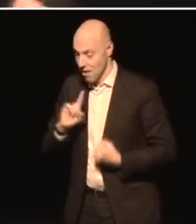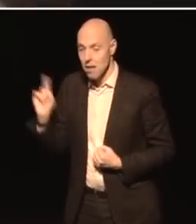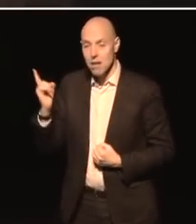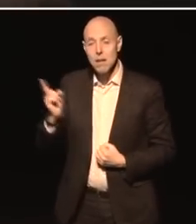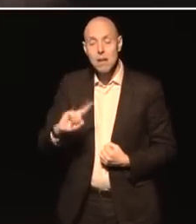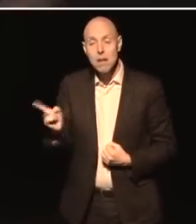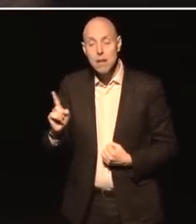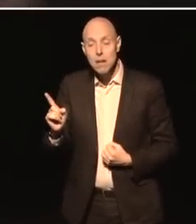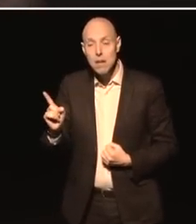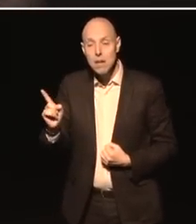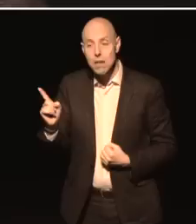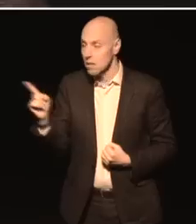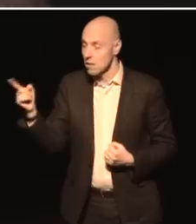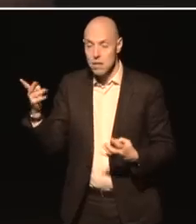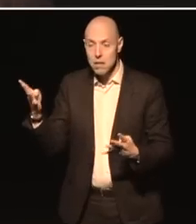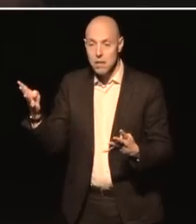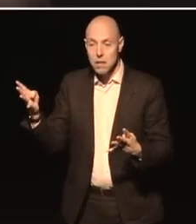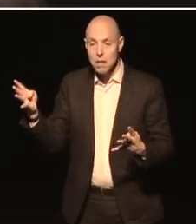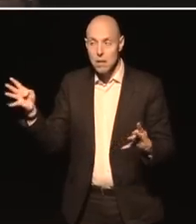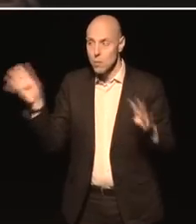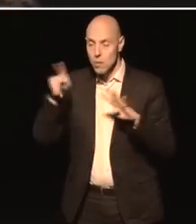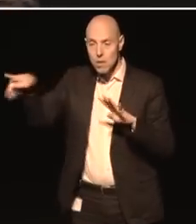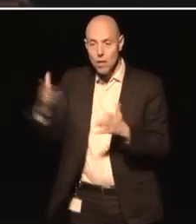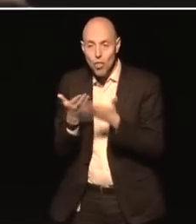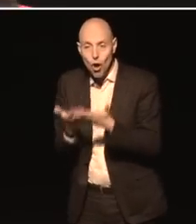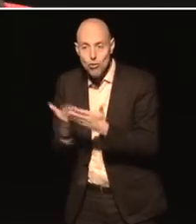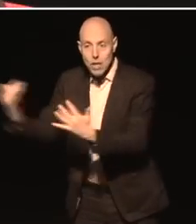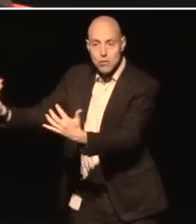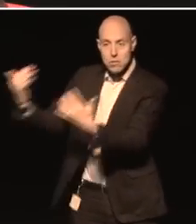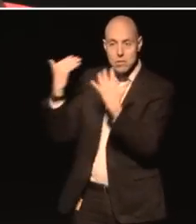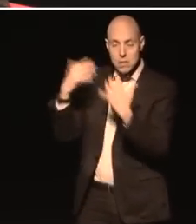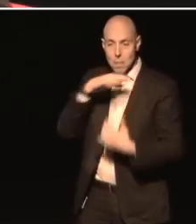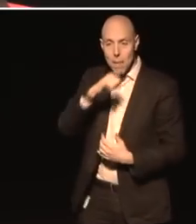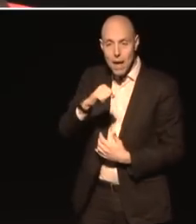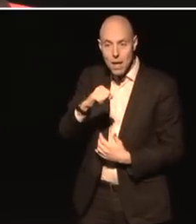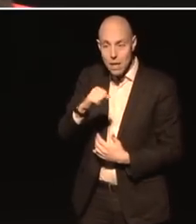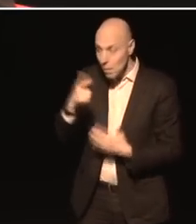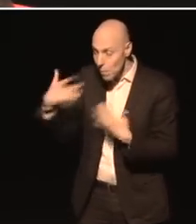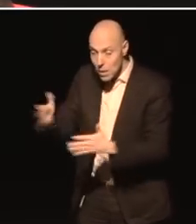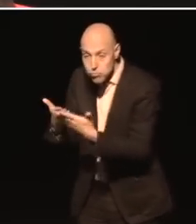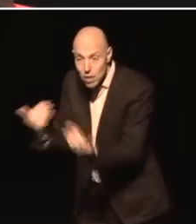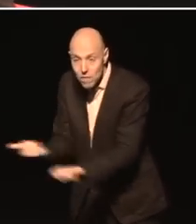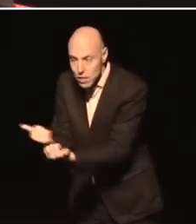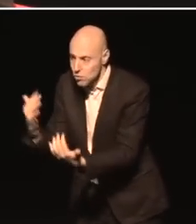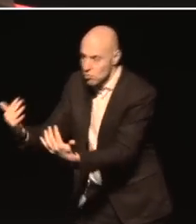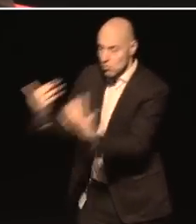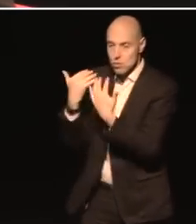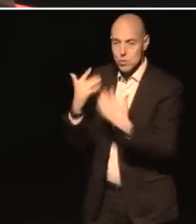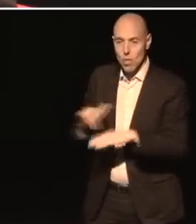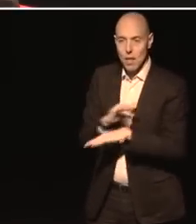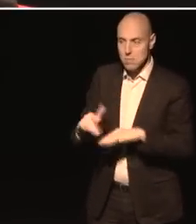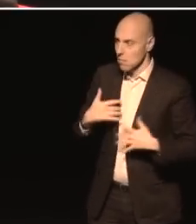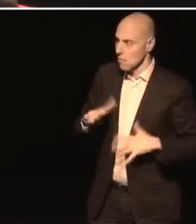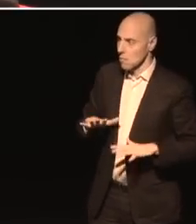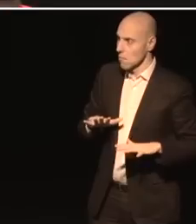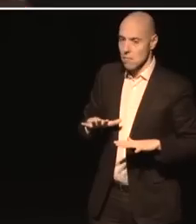and behold, the whole gallery was full of the congregation of Muslim men who'd just done their prayers. And I was